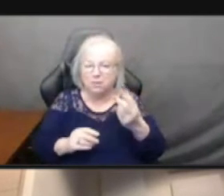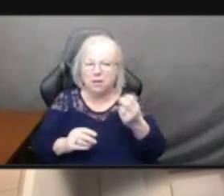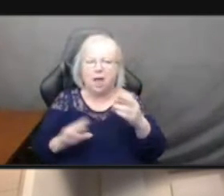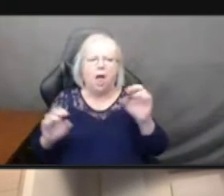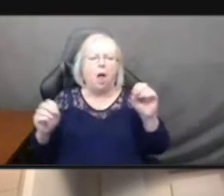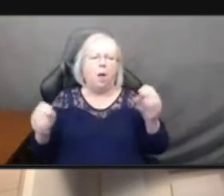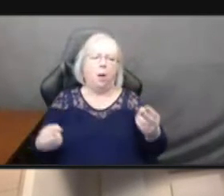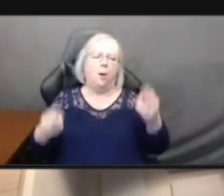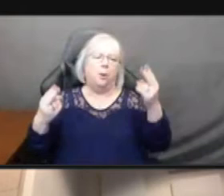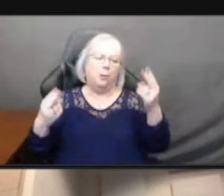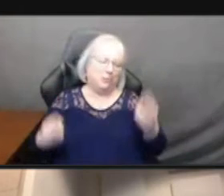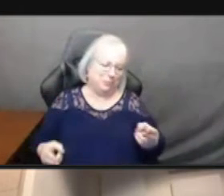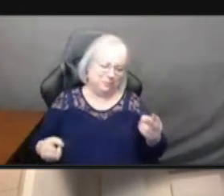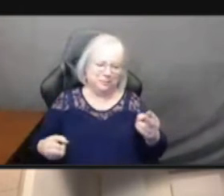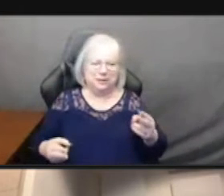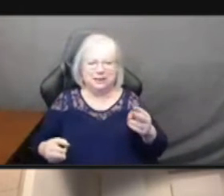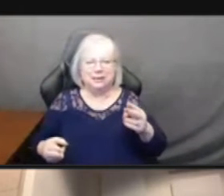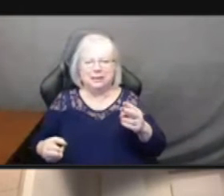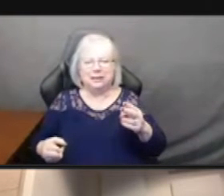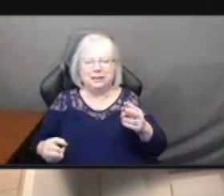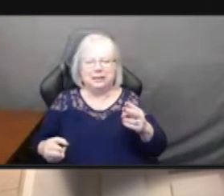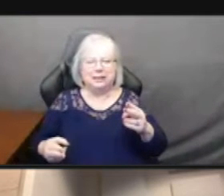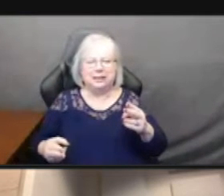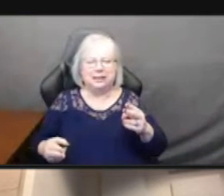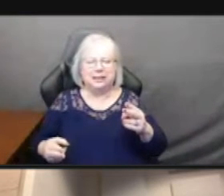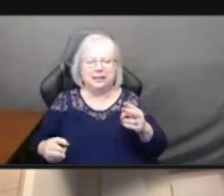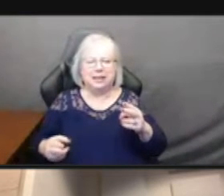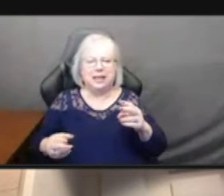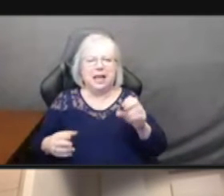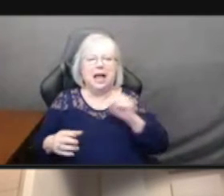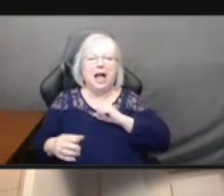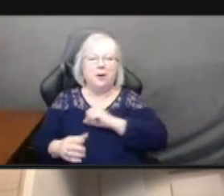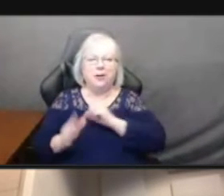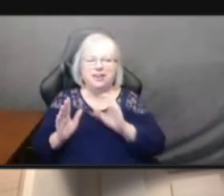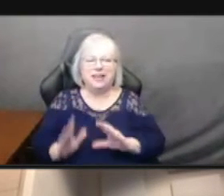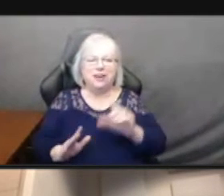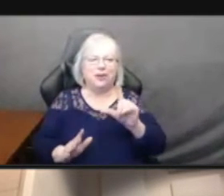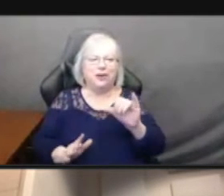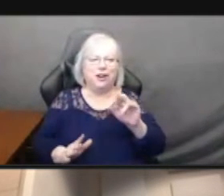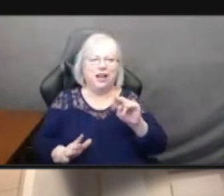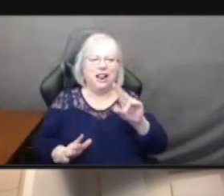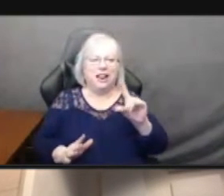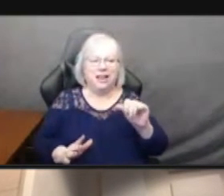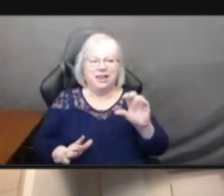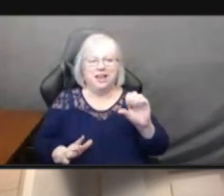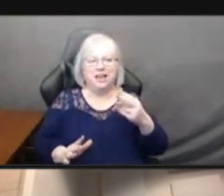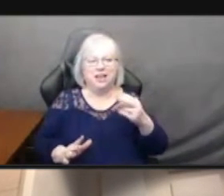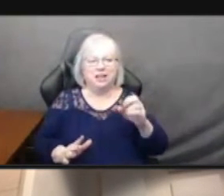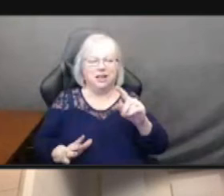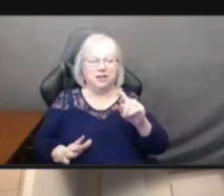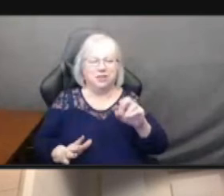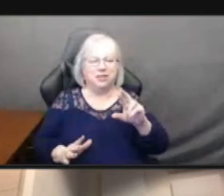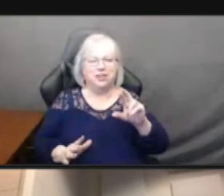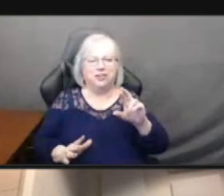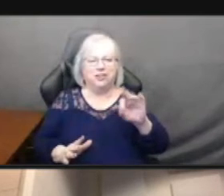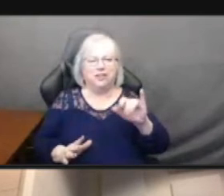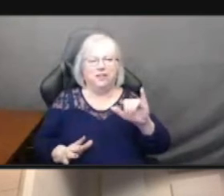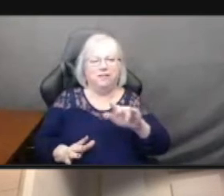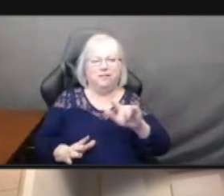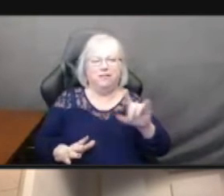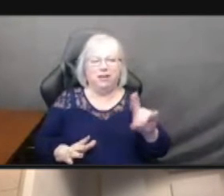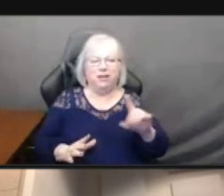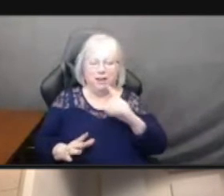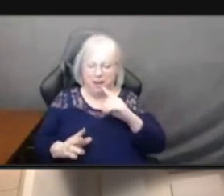Oh, that's it. Senator Linda Chesterfield. Yeah, I couldn't read that. I'm looking at